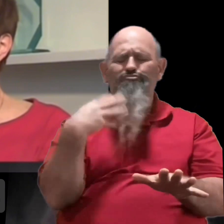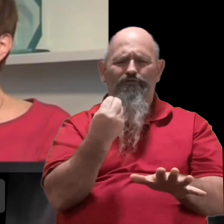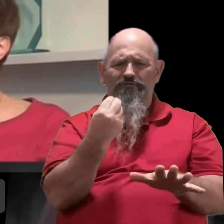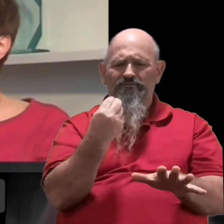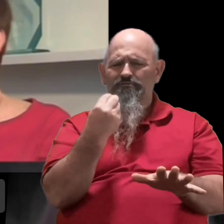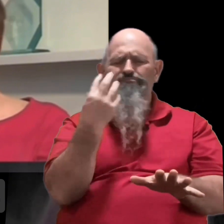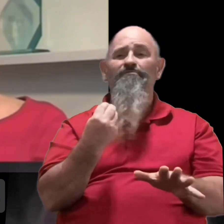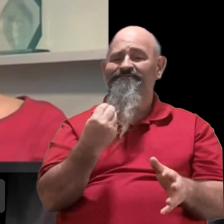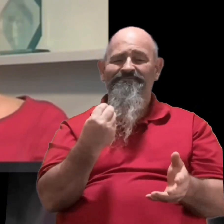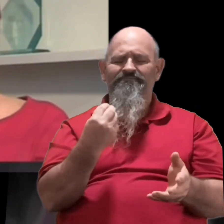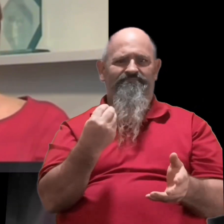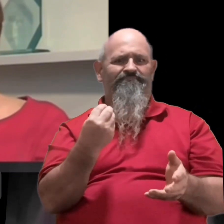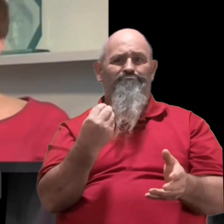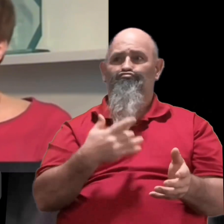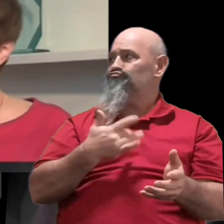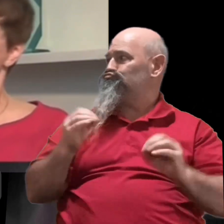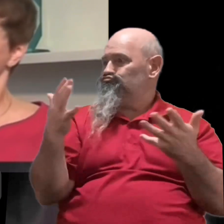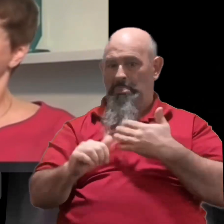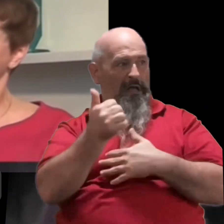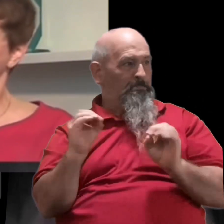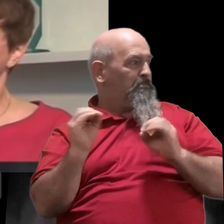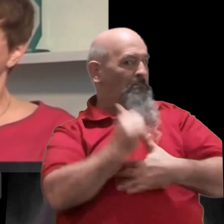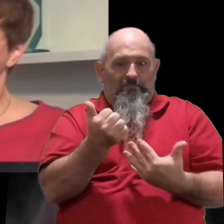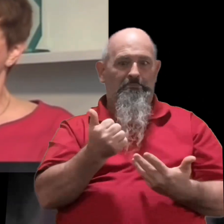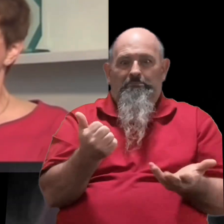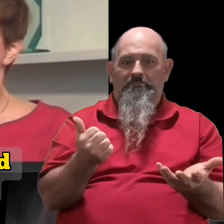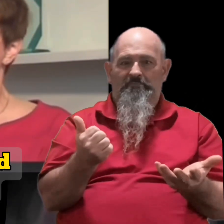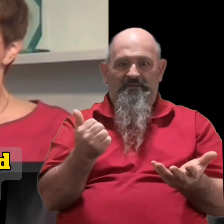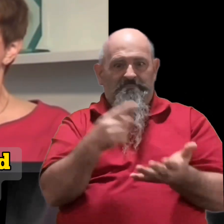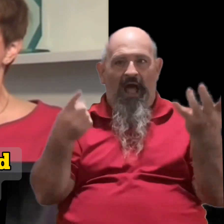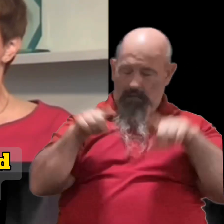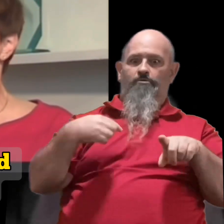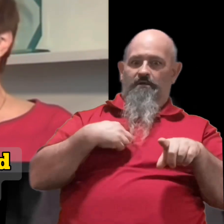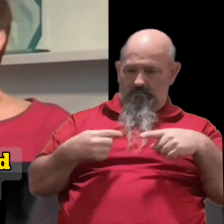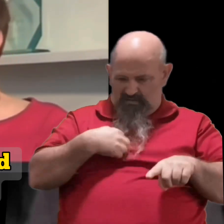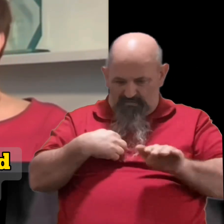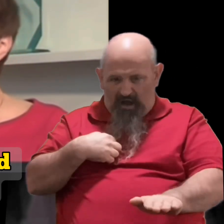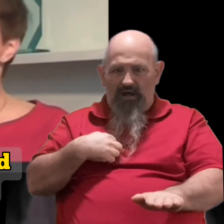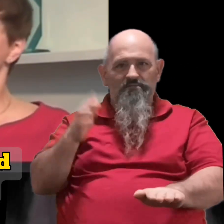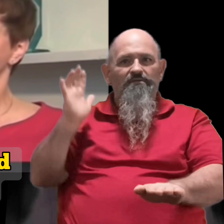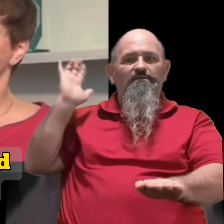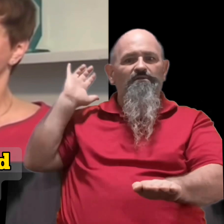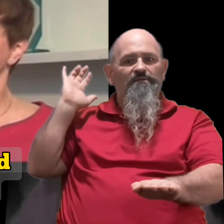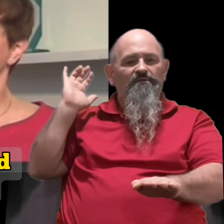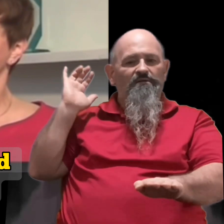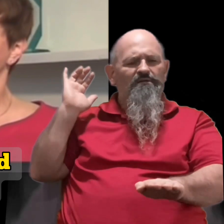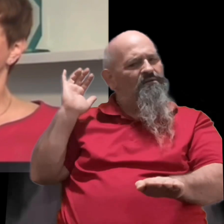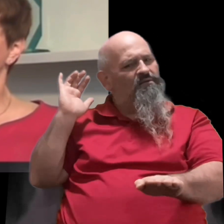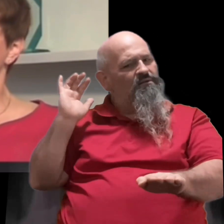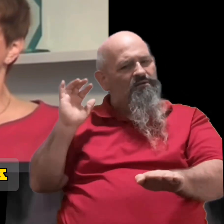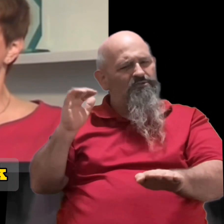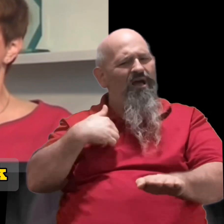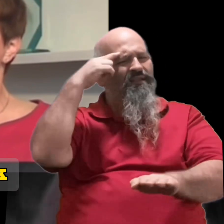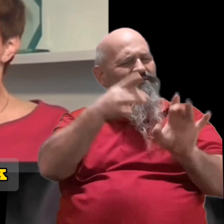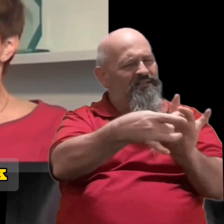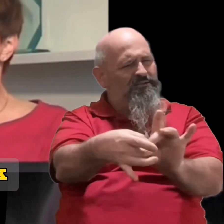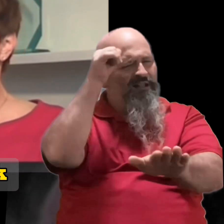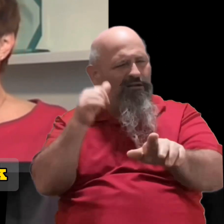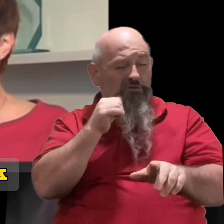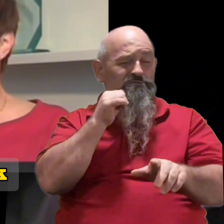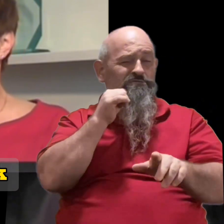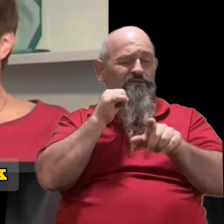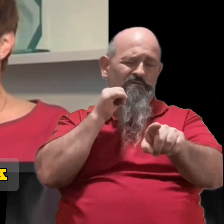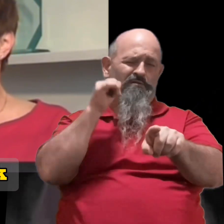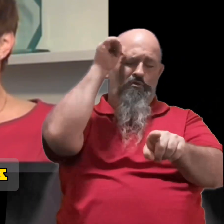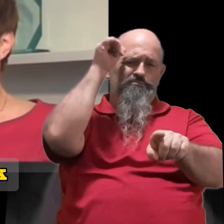is beautiful. It's non-threatening. It's what happened to me when I was a child. So I think that